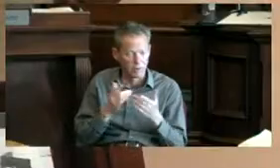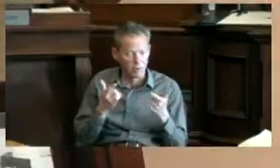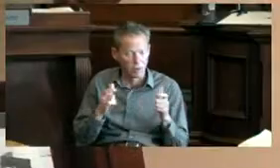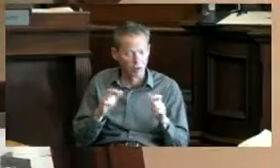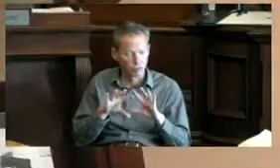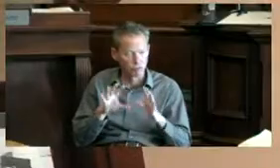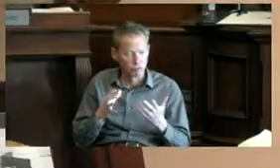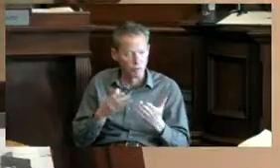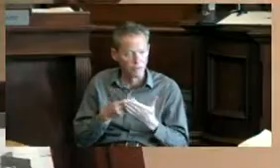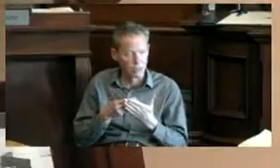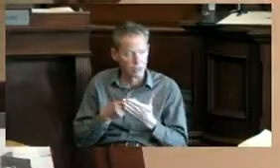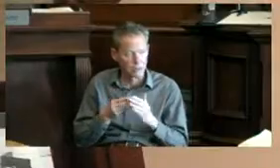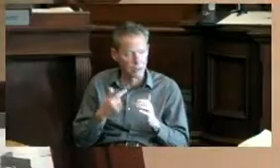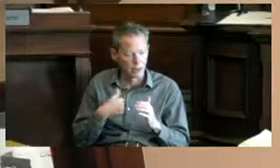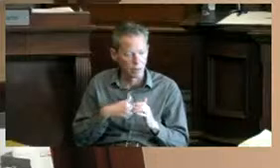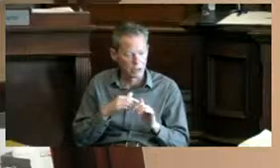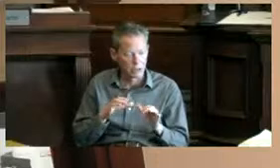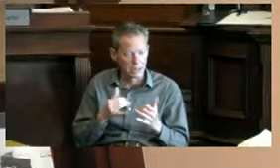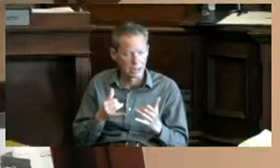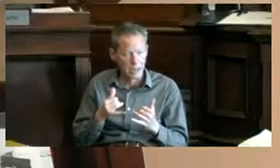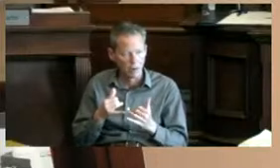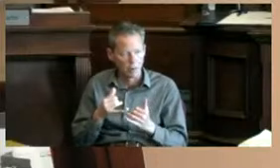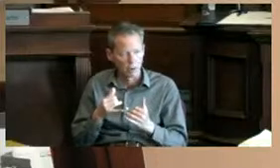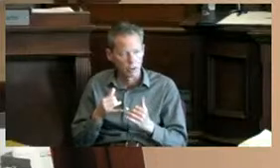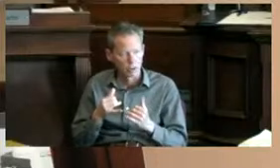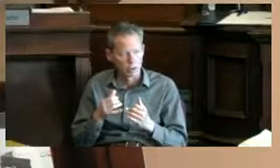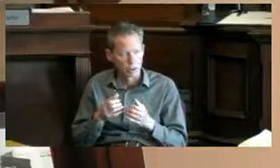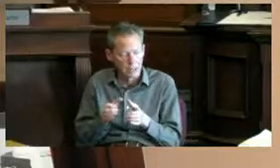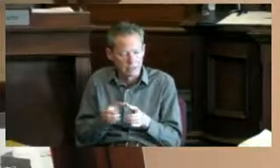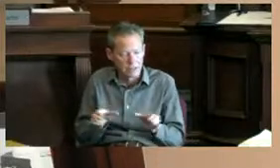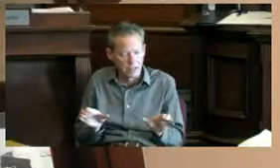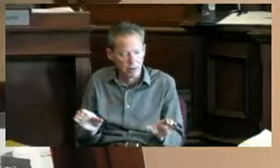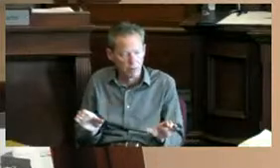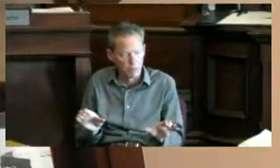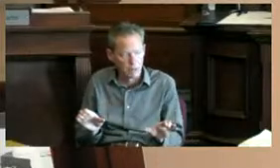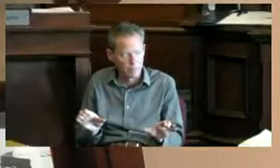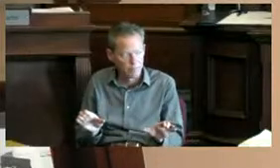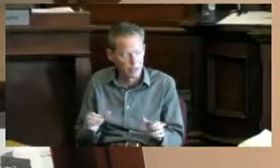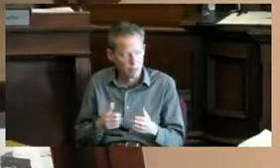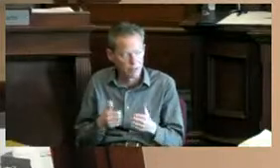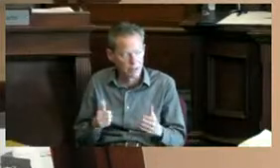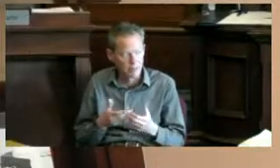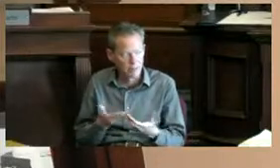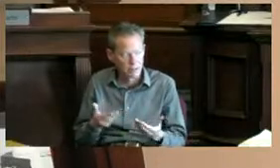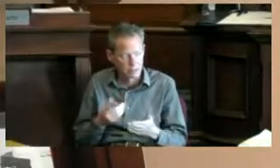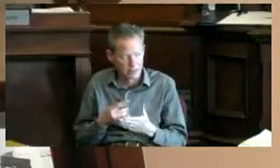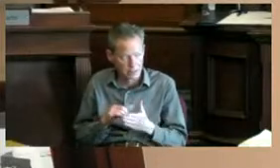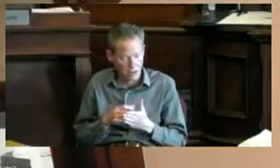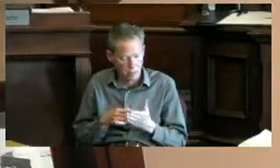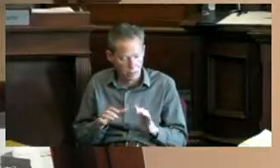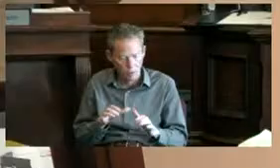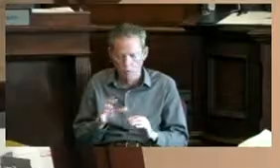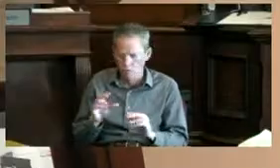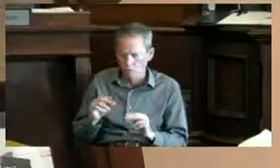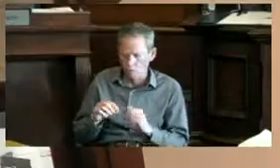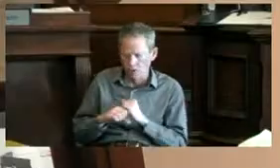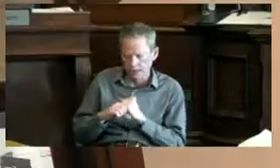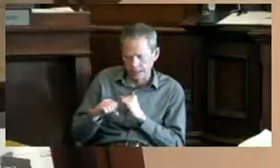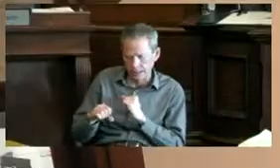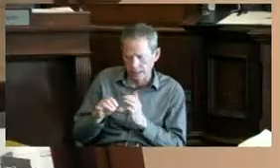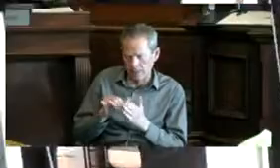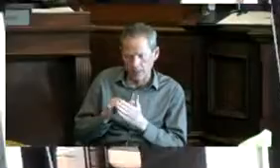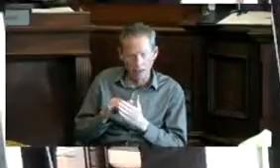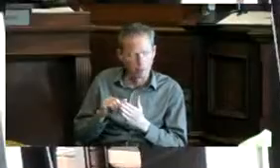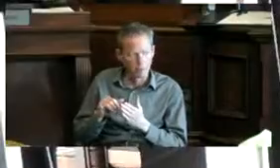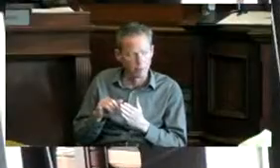large group of funding that we did, and now we're disaggregating them out and giving their own little separate thing. Is that what we're doing? So no, we're just extending it